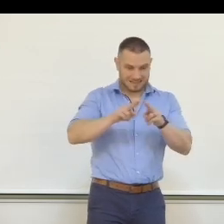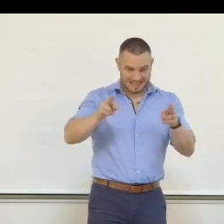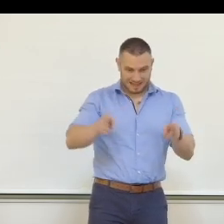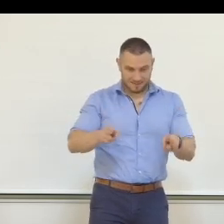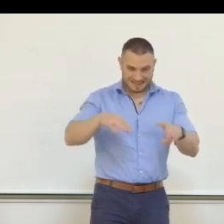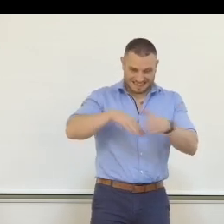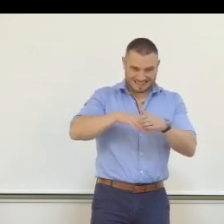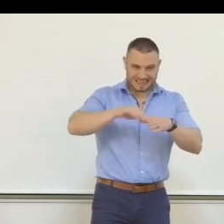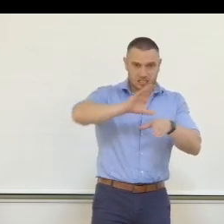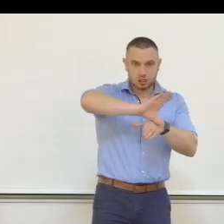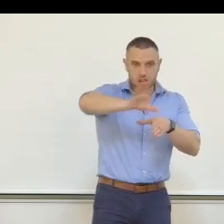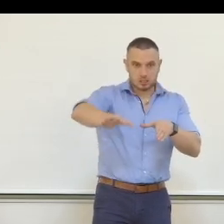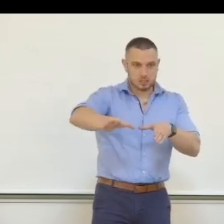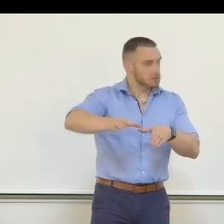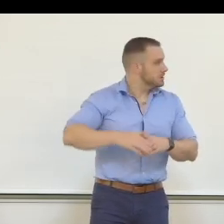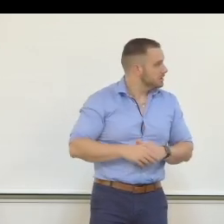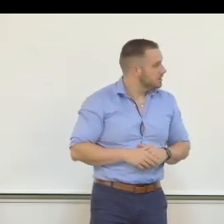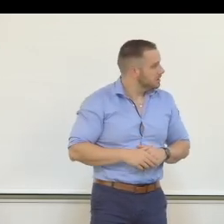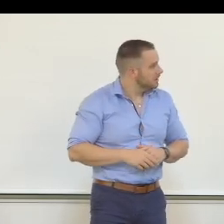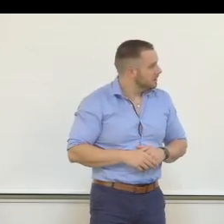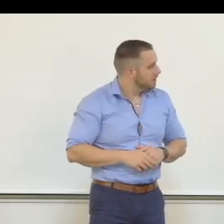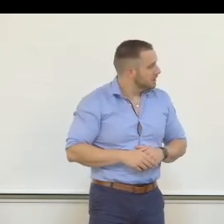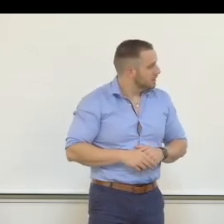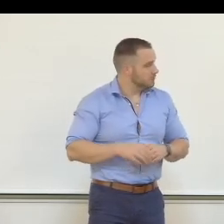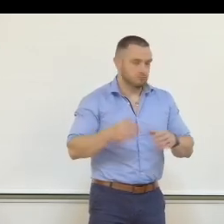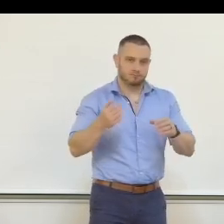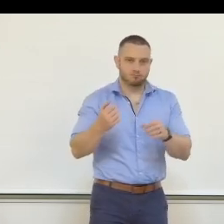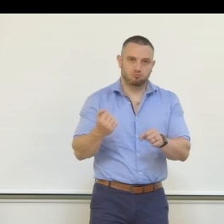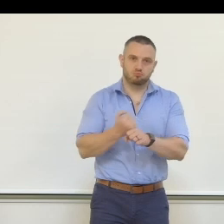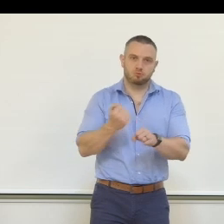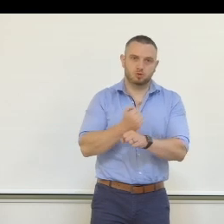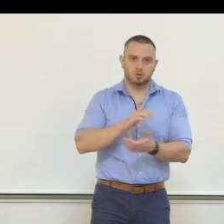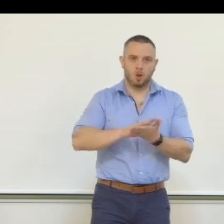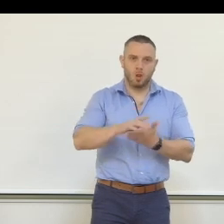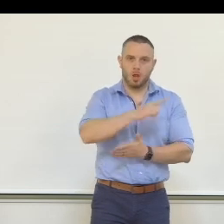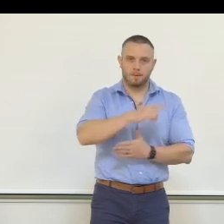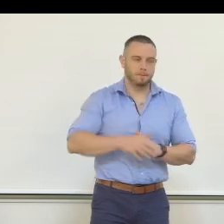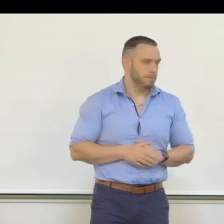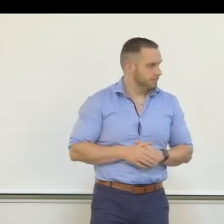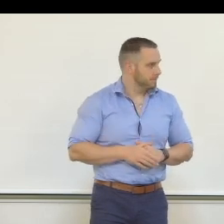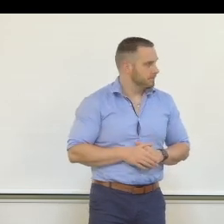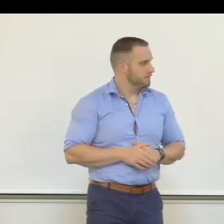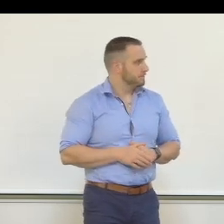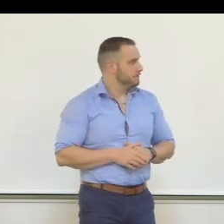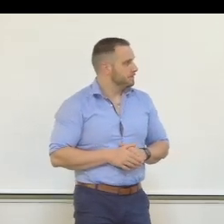inside the shield. You can see the production hall, some other smaller parts.